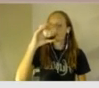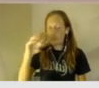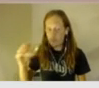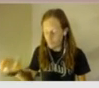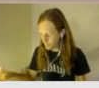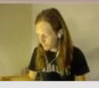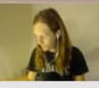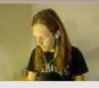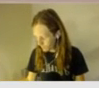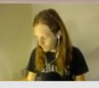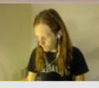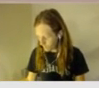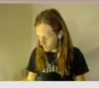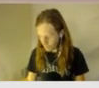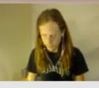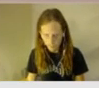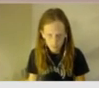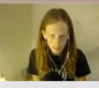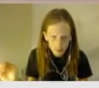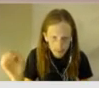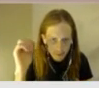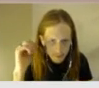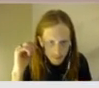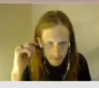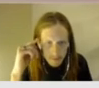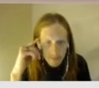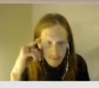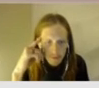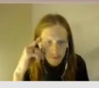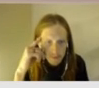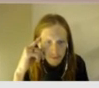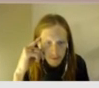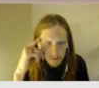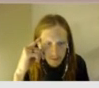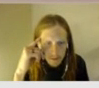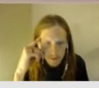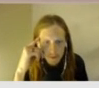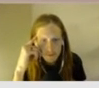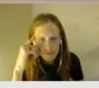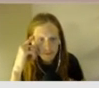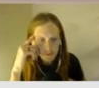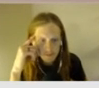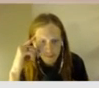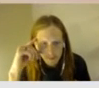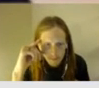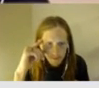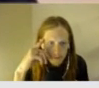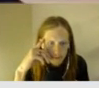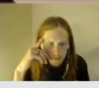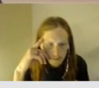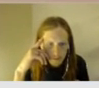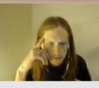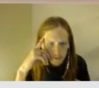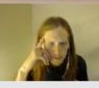the projects, though, I guess it's an element of empathy and maybe social justice. Like, I want to raise awareness about,